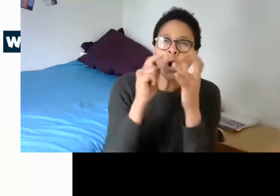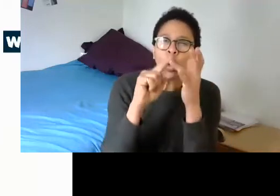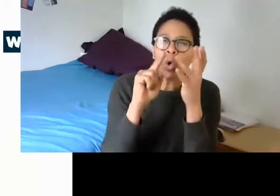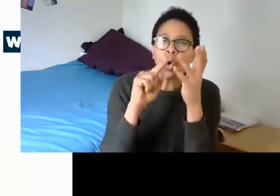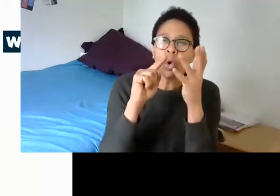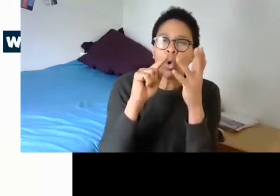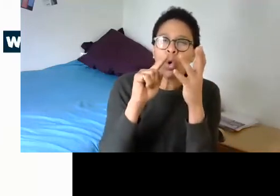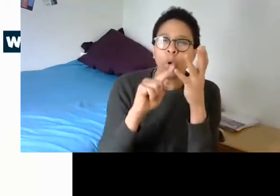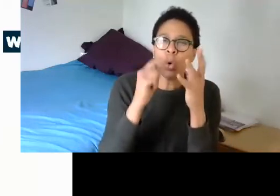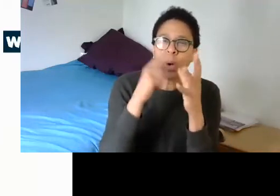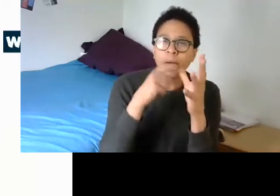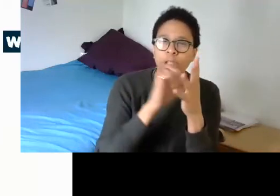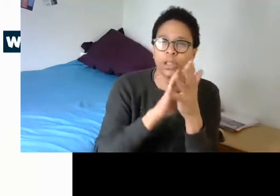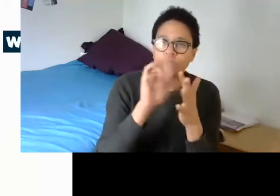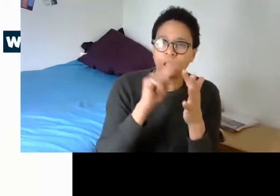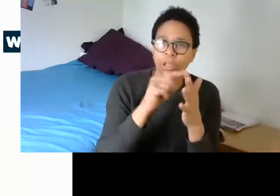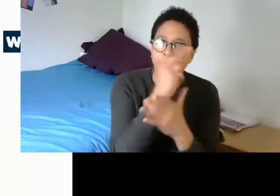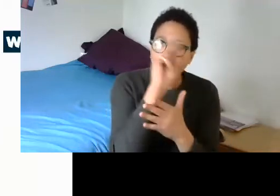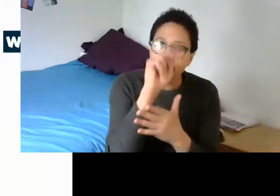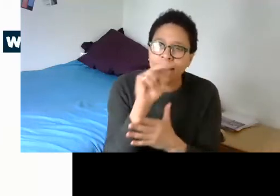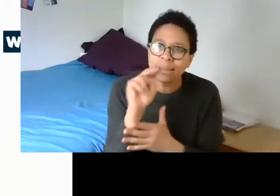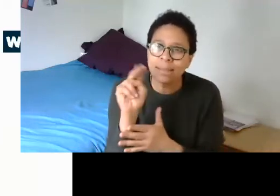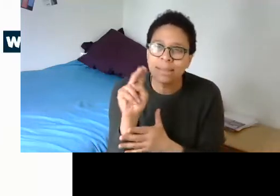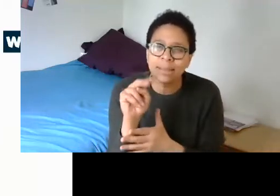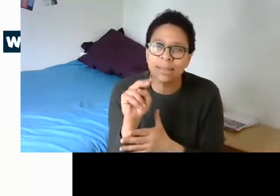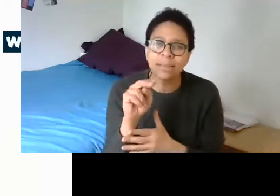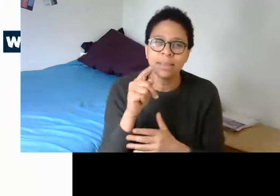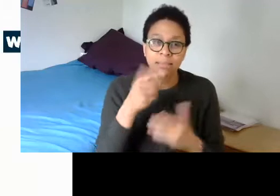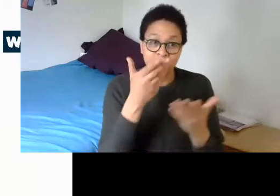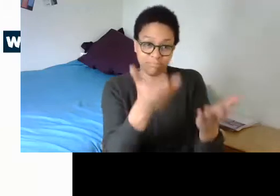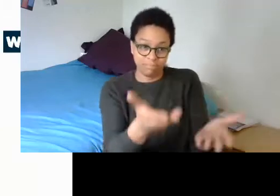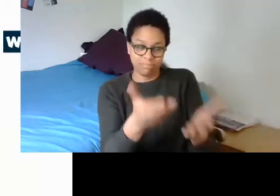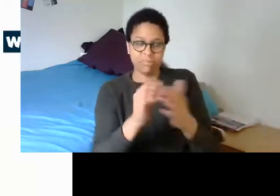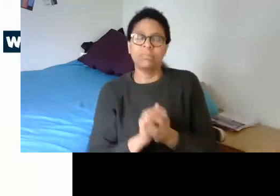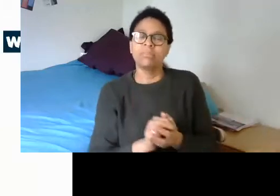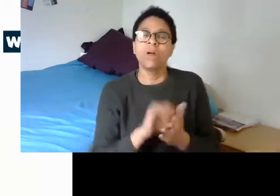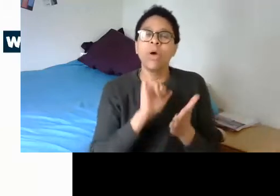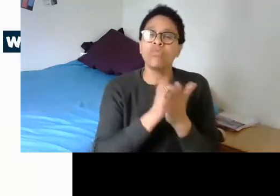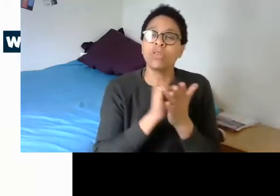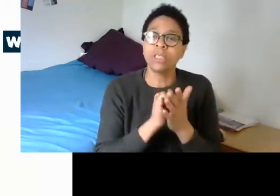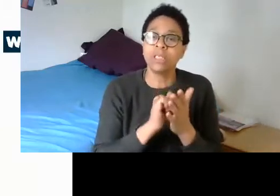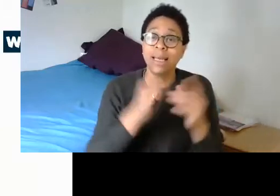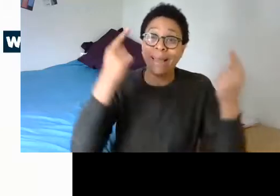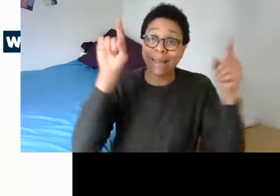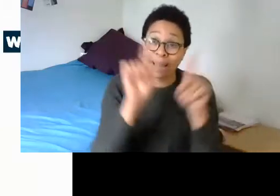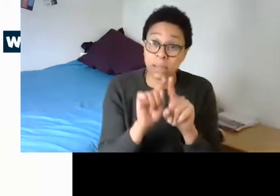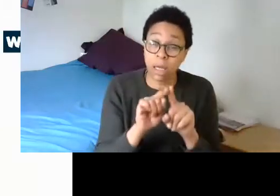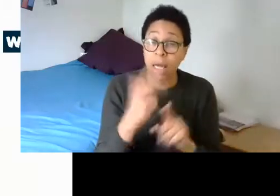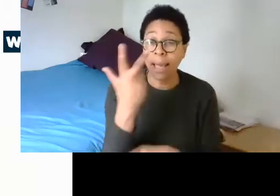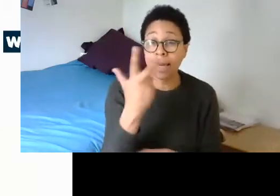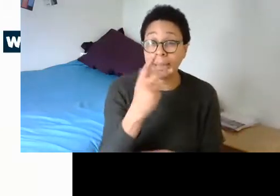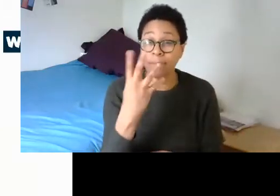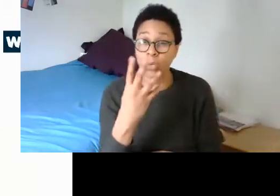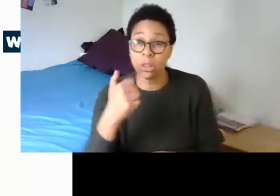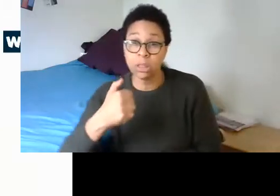century. And this was found in a book, Qatar Mansuri, printed in Madras in 1846. And this is a collection of Tamil